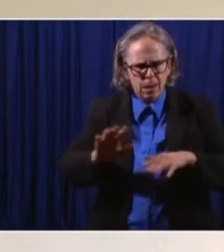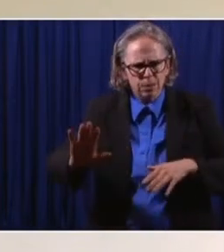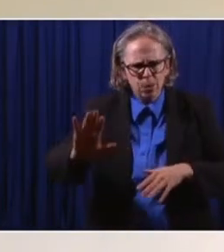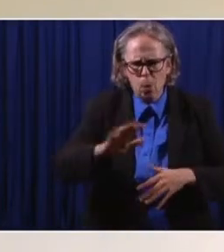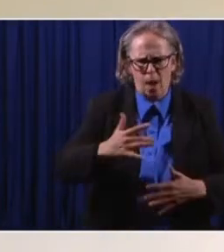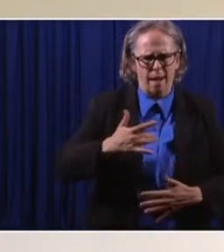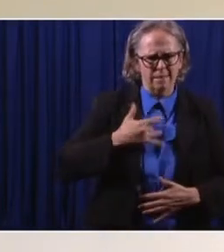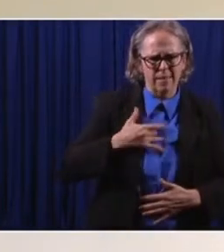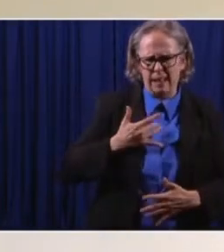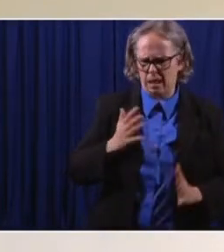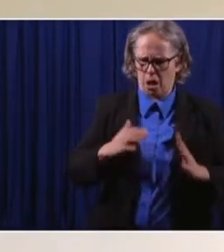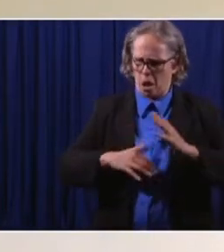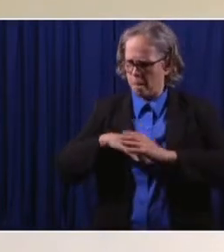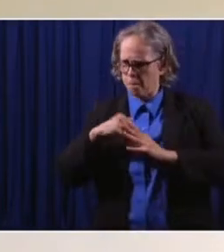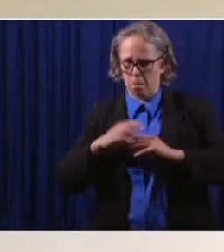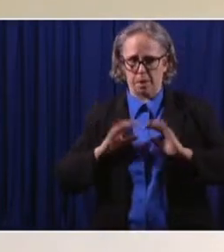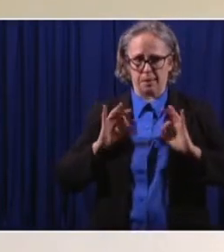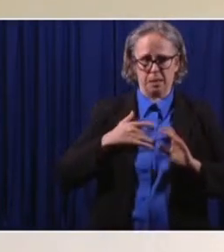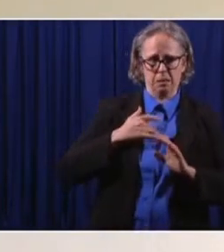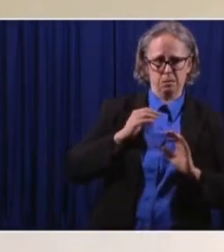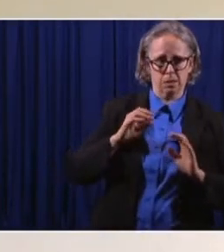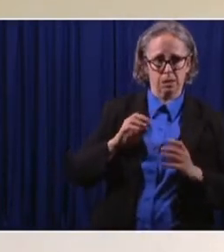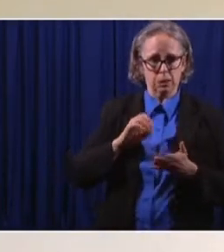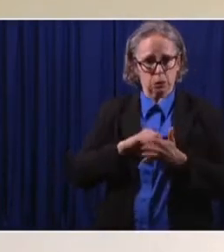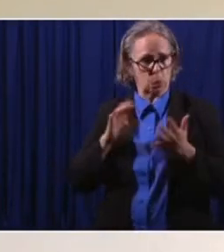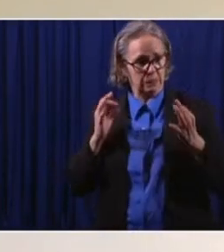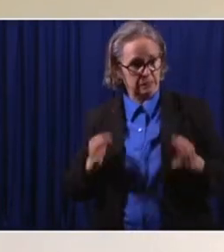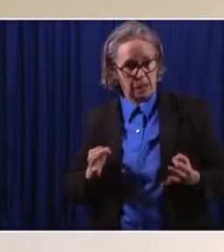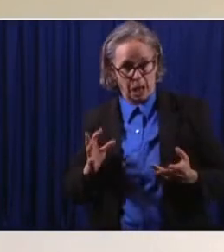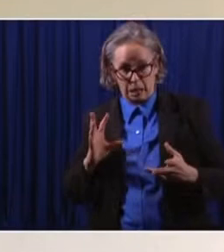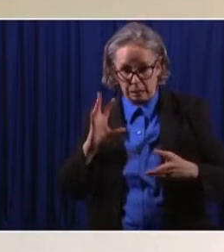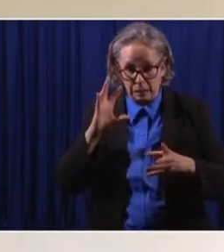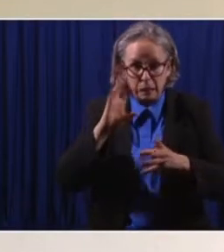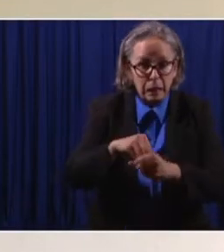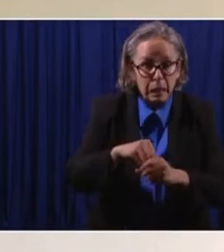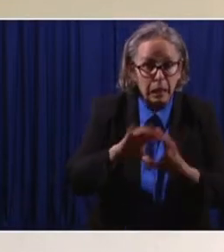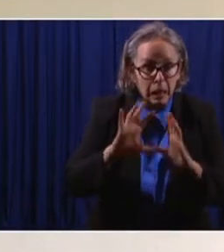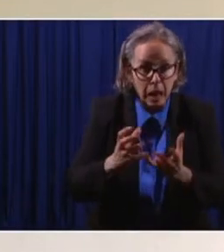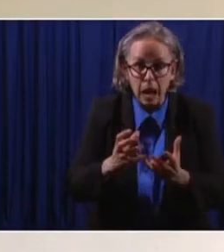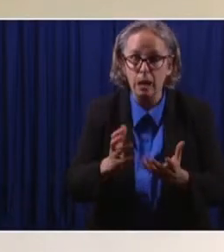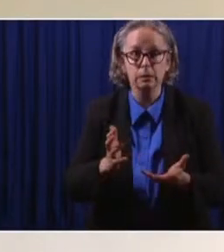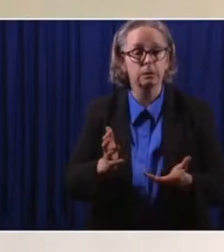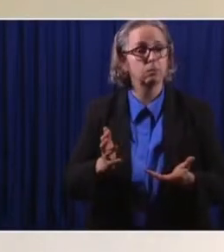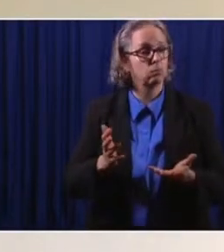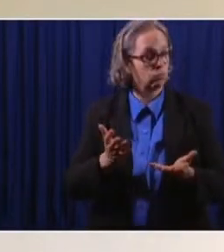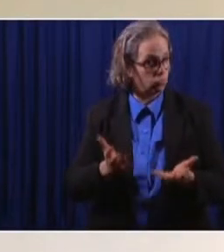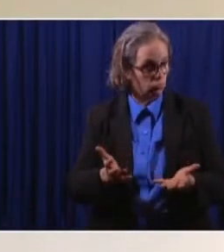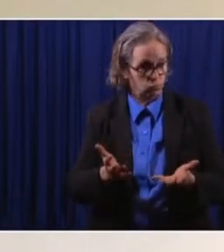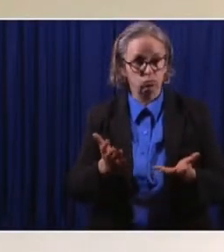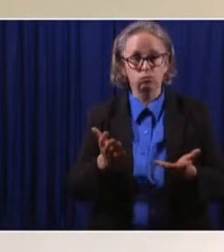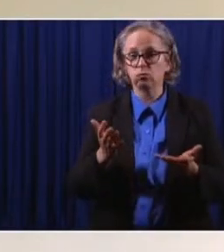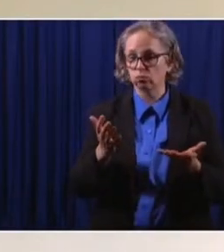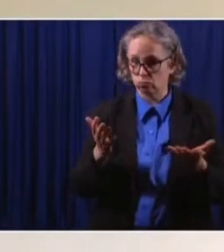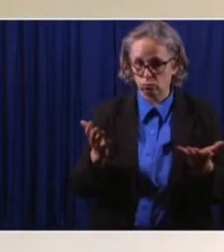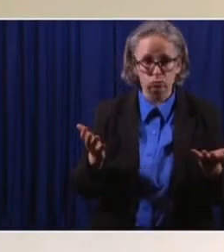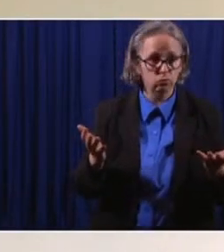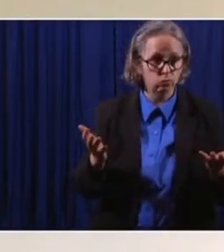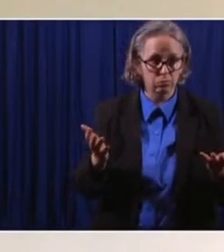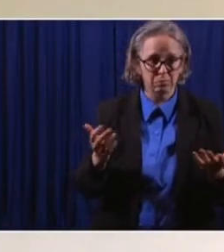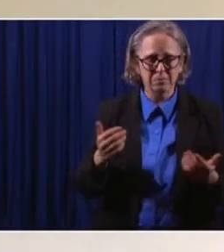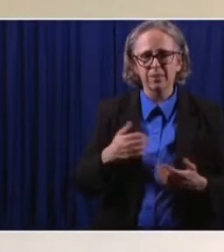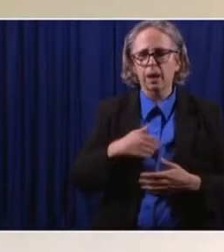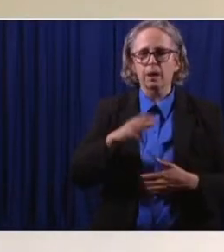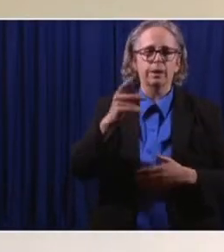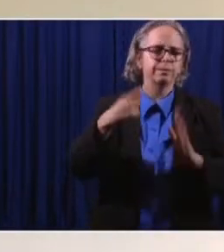decided to come in person and have that close to traditional experience, we've had these